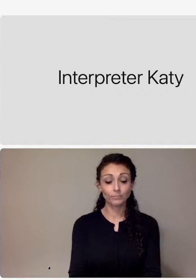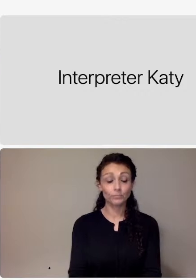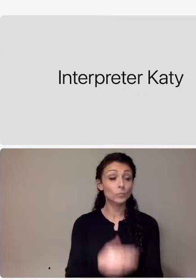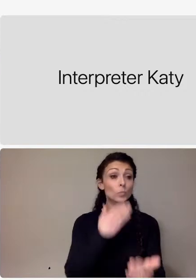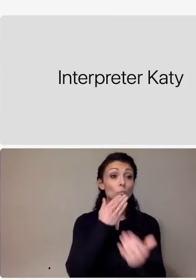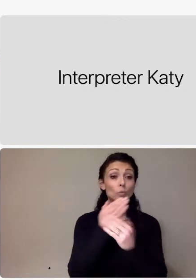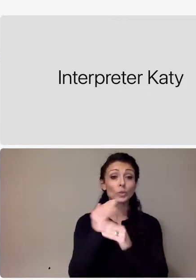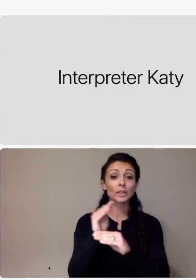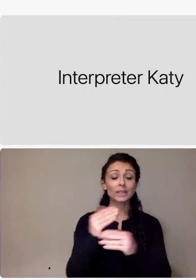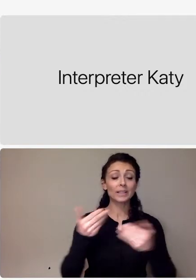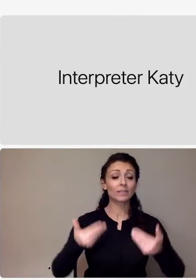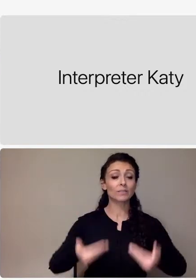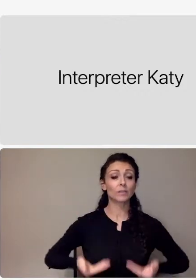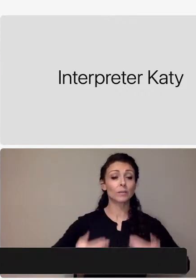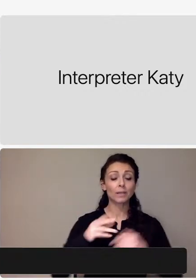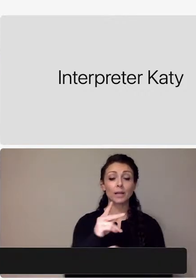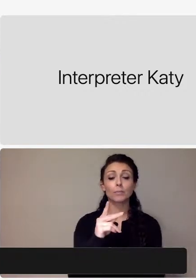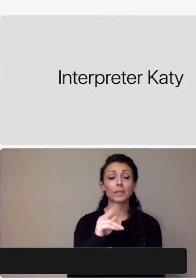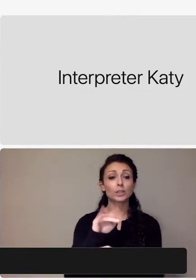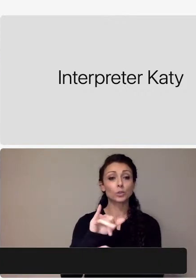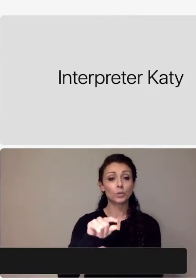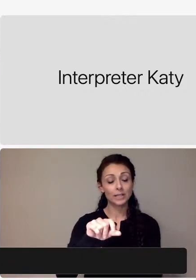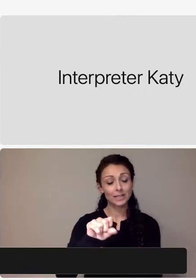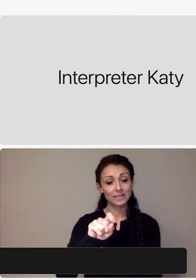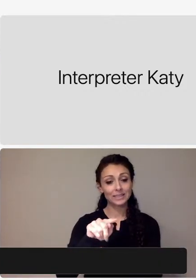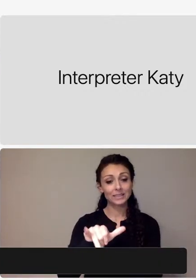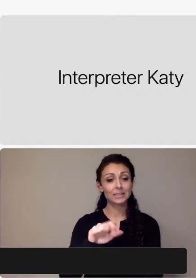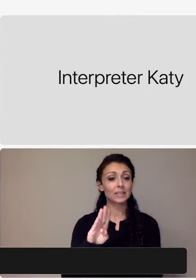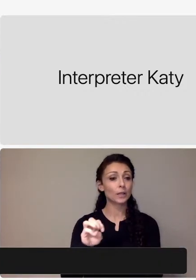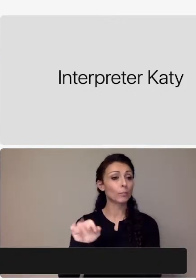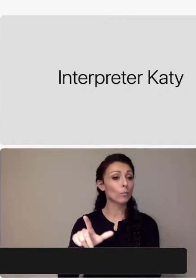good evening my name is christy bull uh